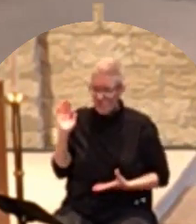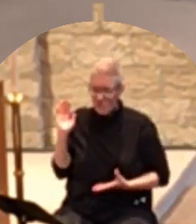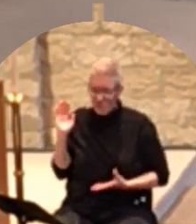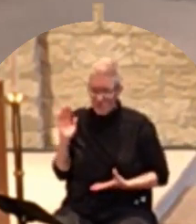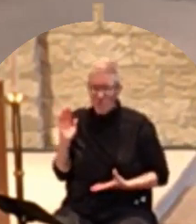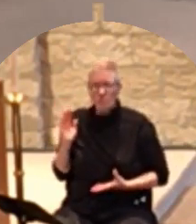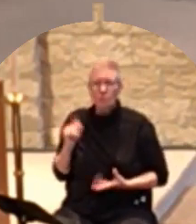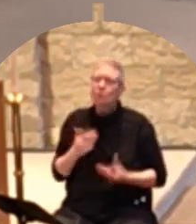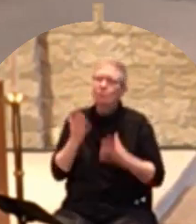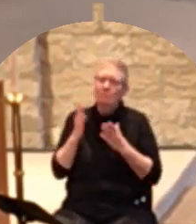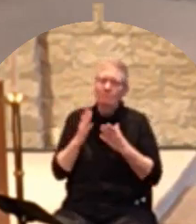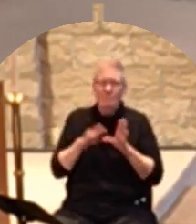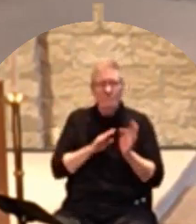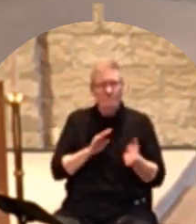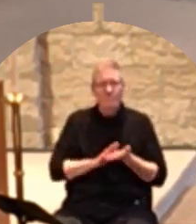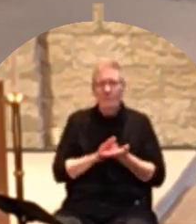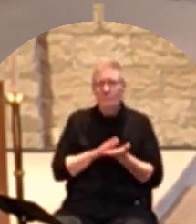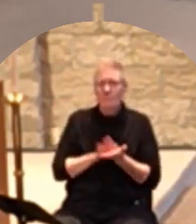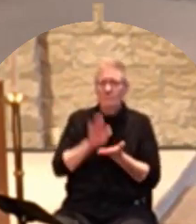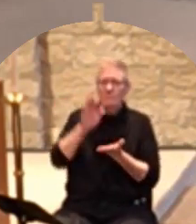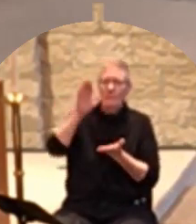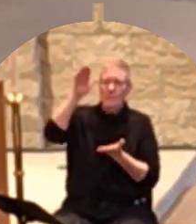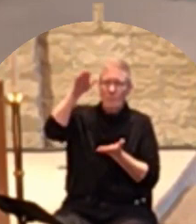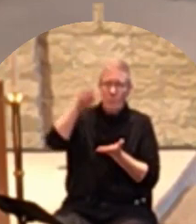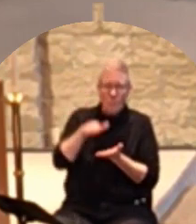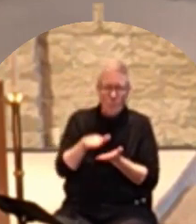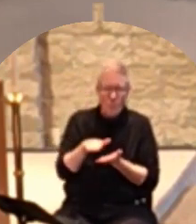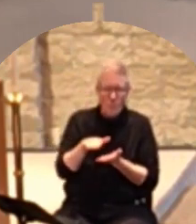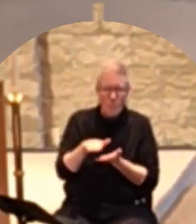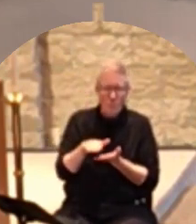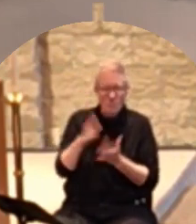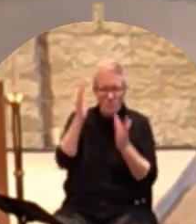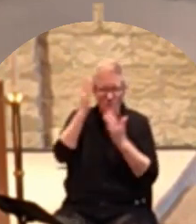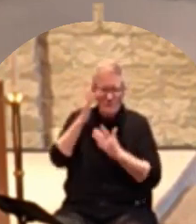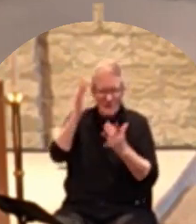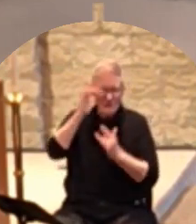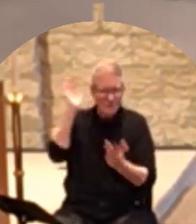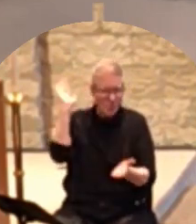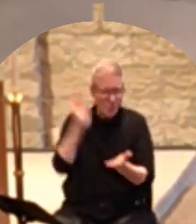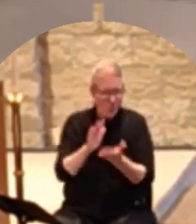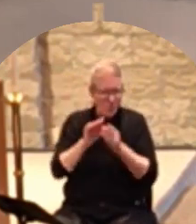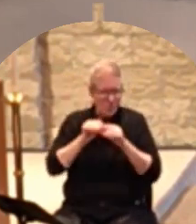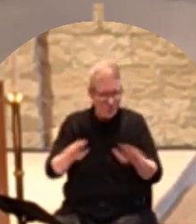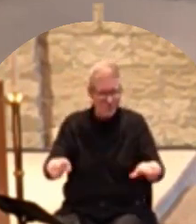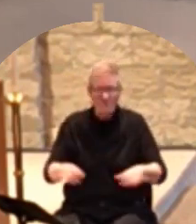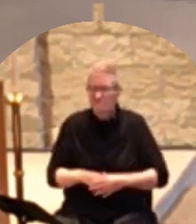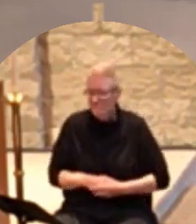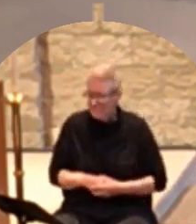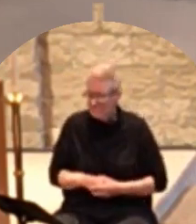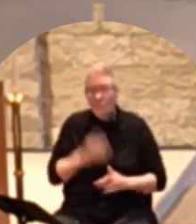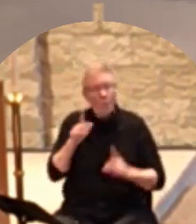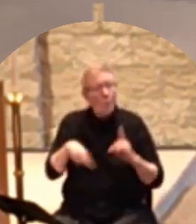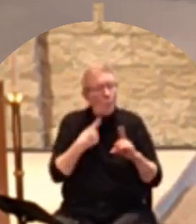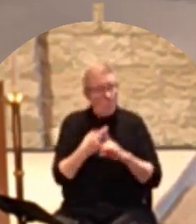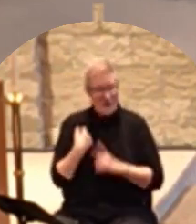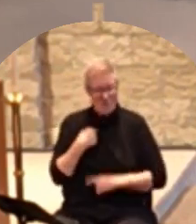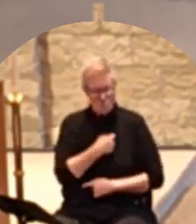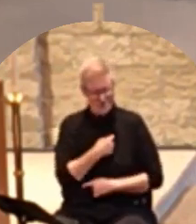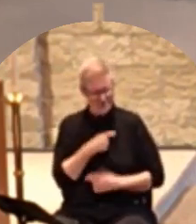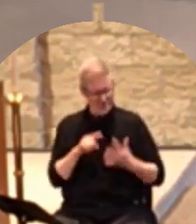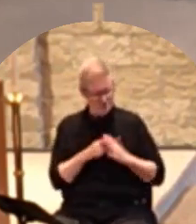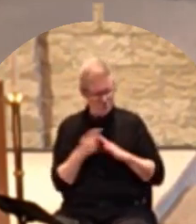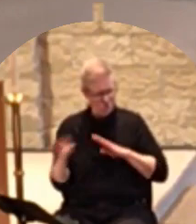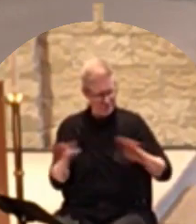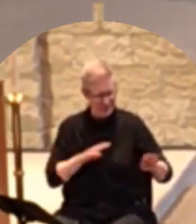curve. And once we believe that, and we begin to literally behave differently, then